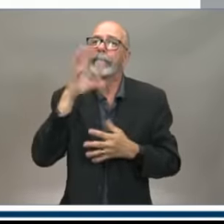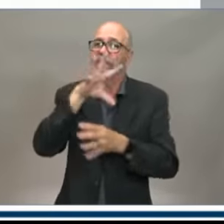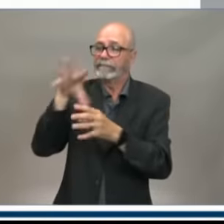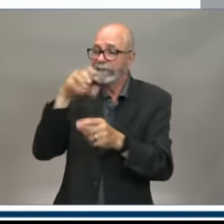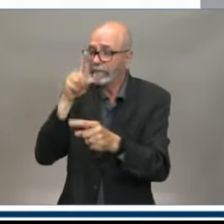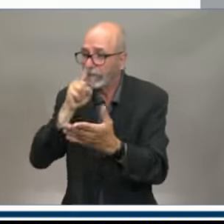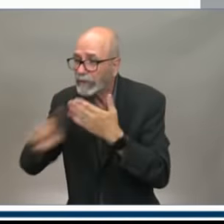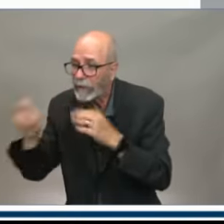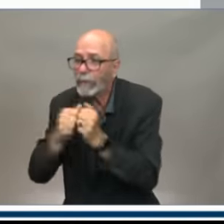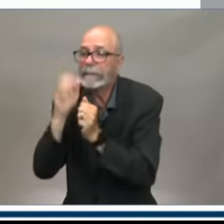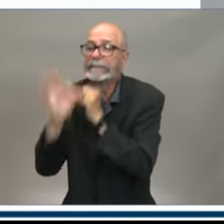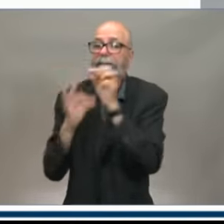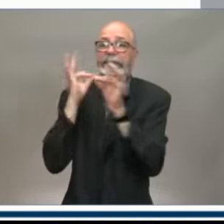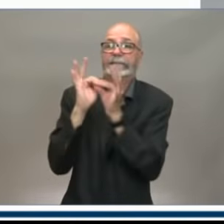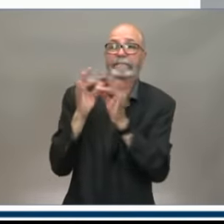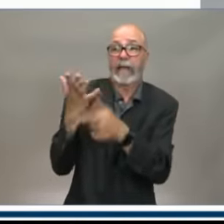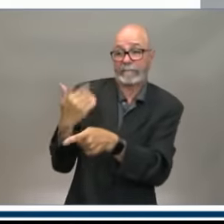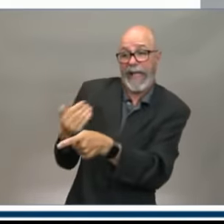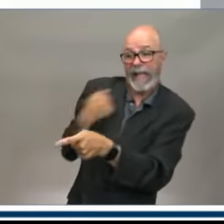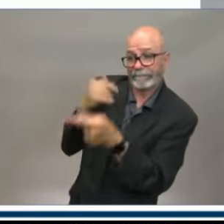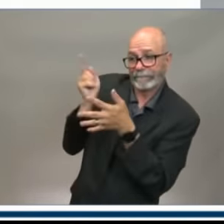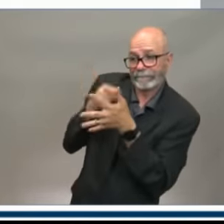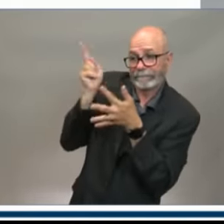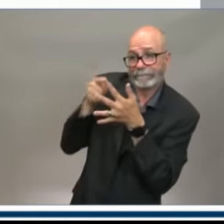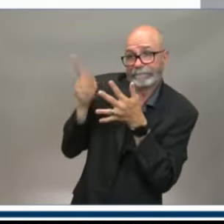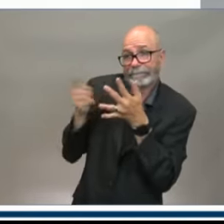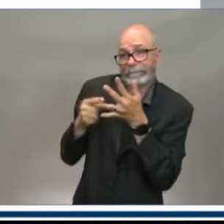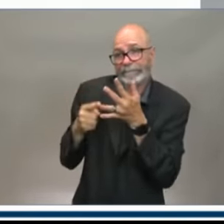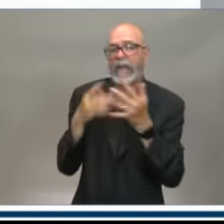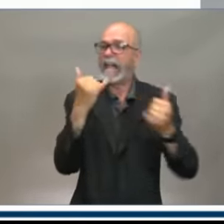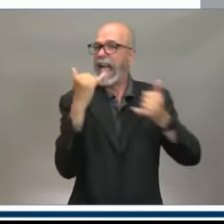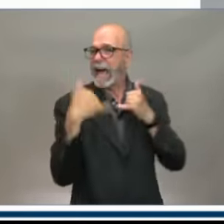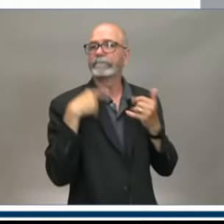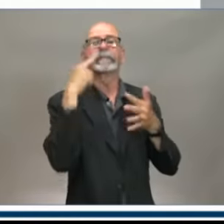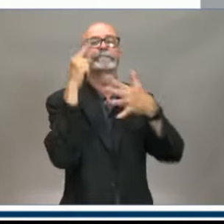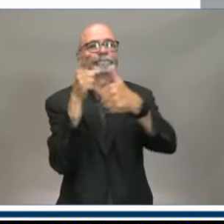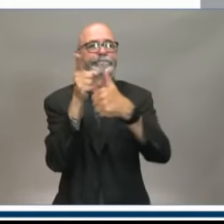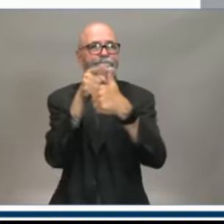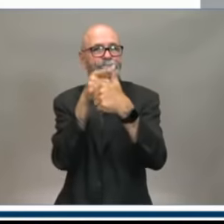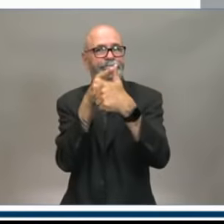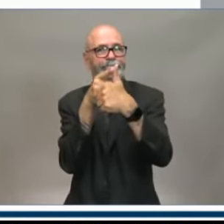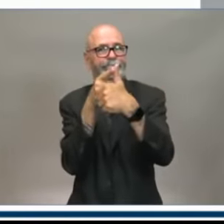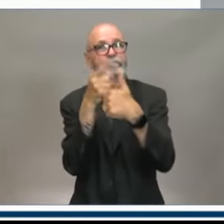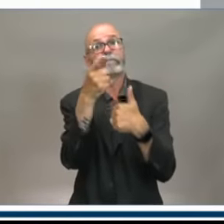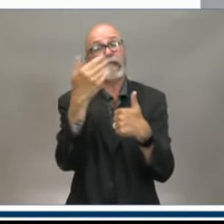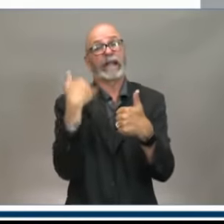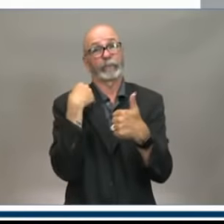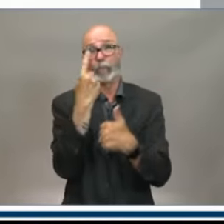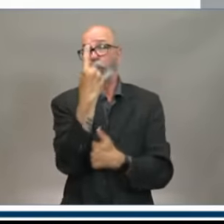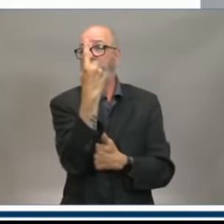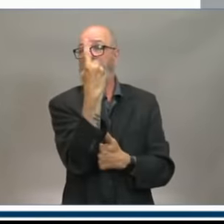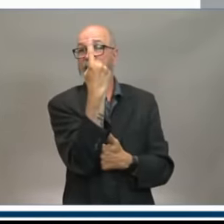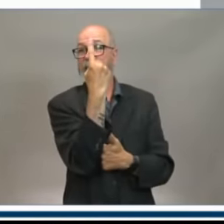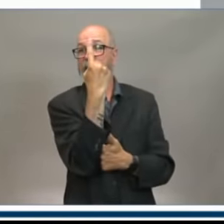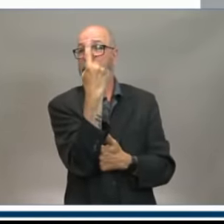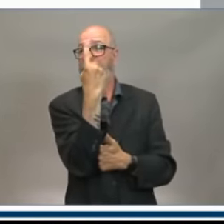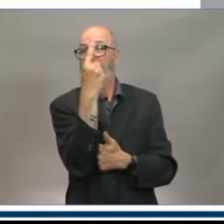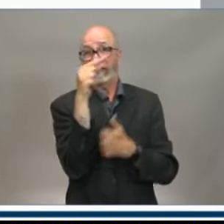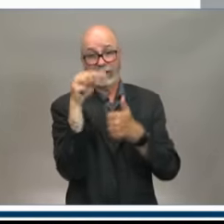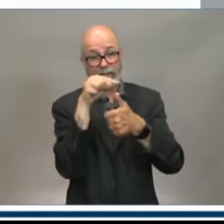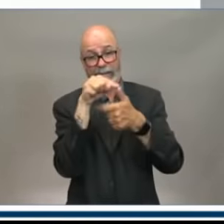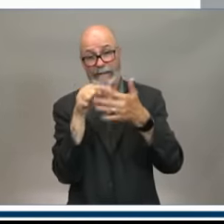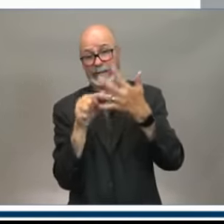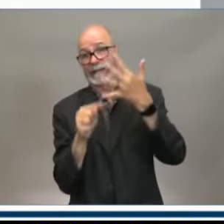may have COVID-19. So beginning today, if you have any one of the following symptoms, we're asking people to